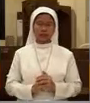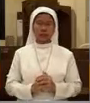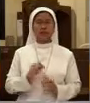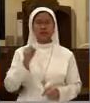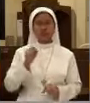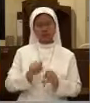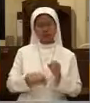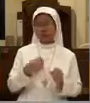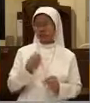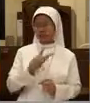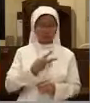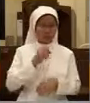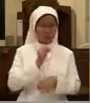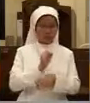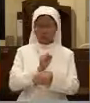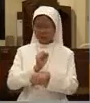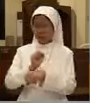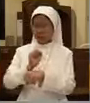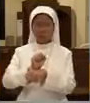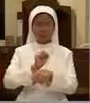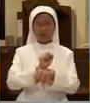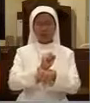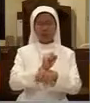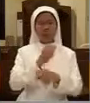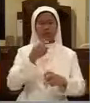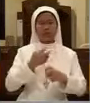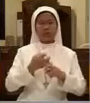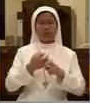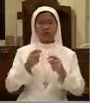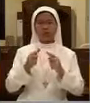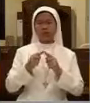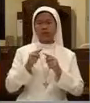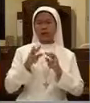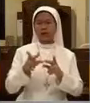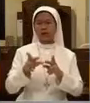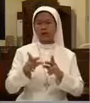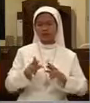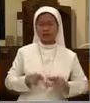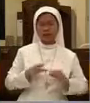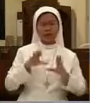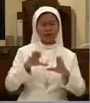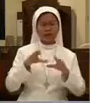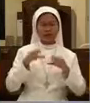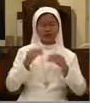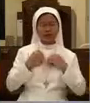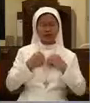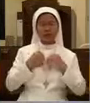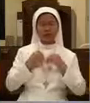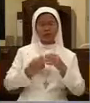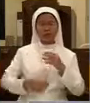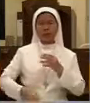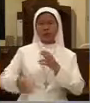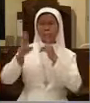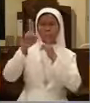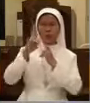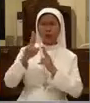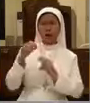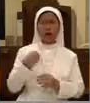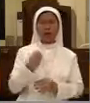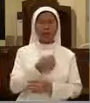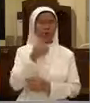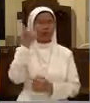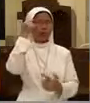So we work hard in order to achieve. Our goal is success.